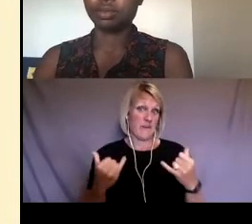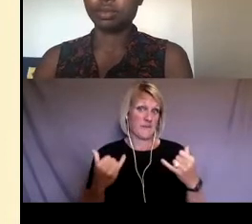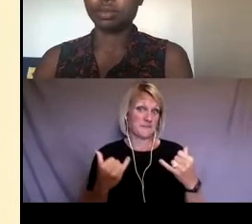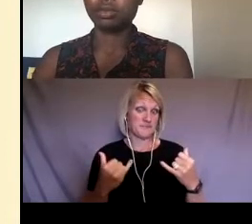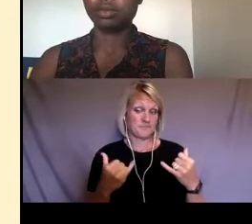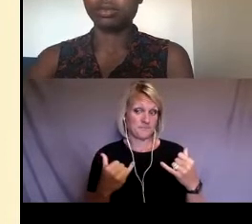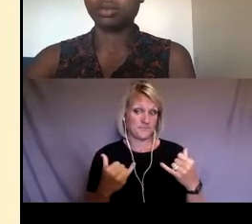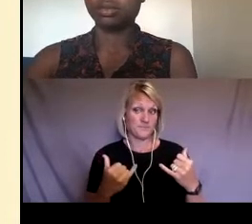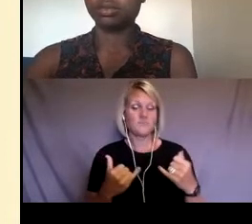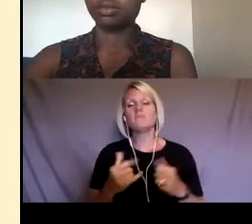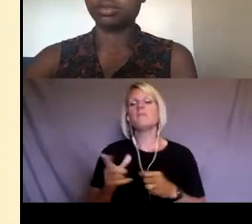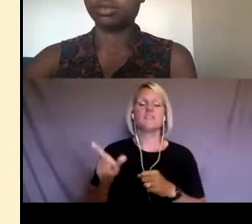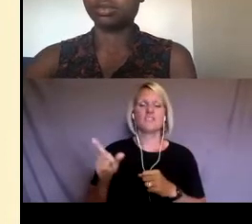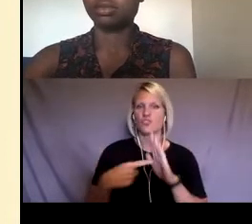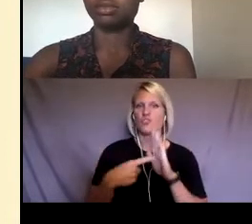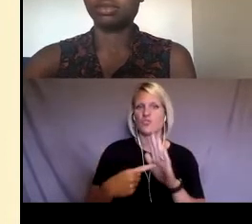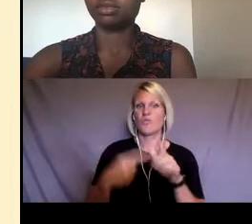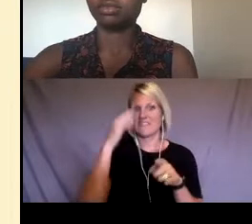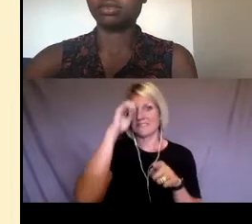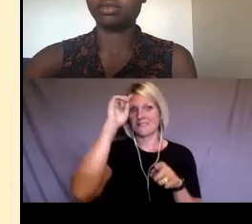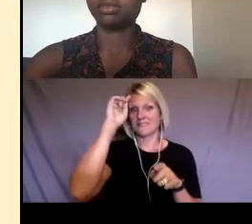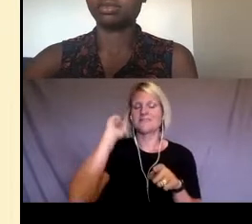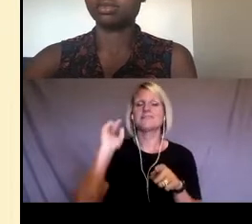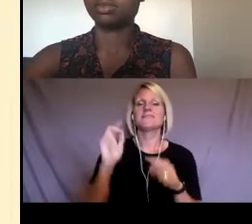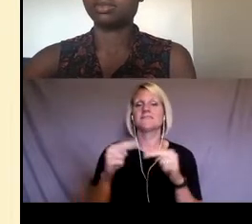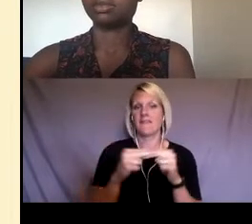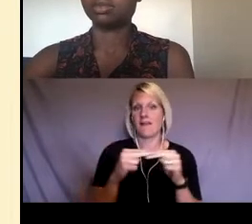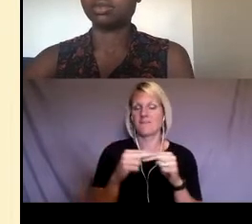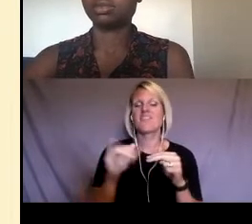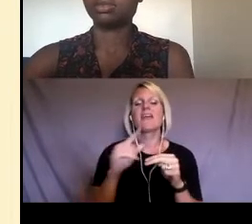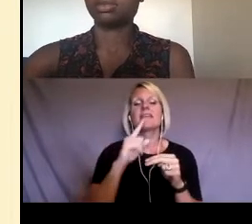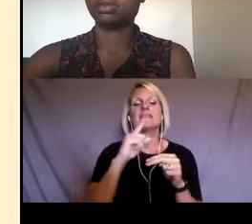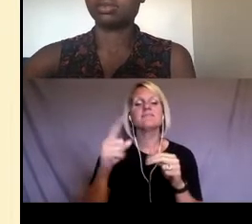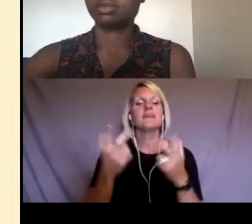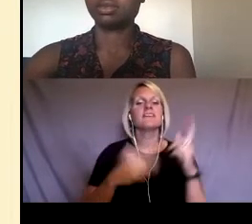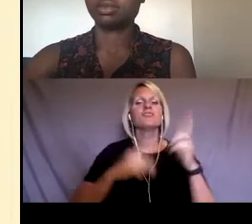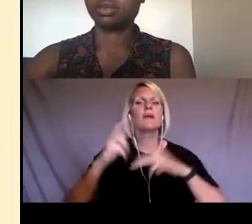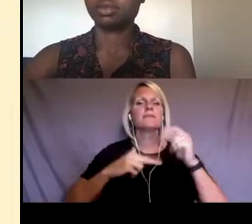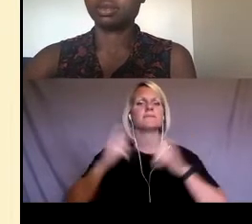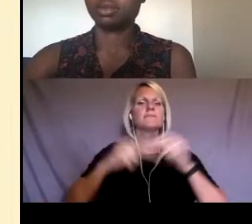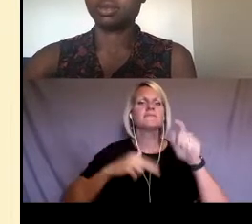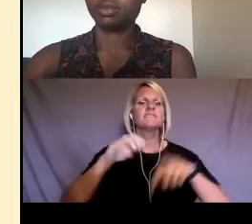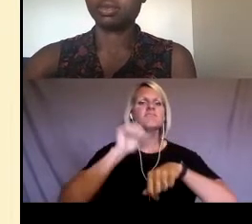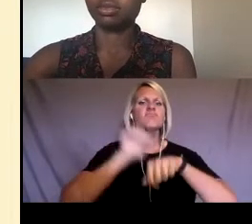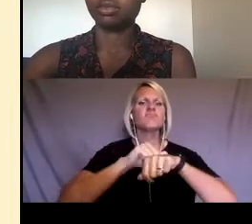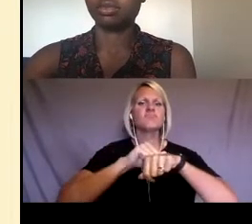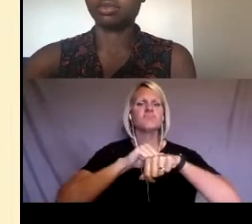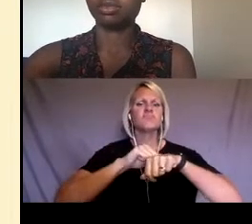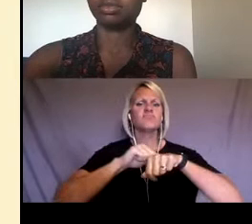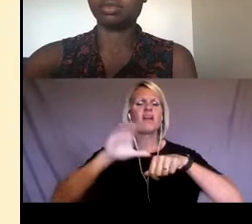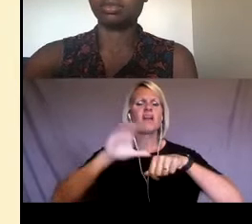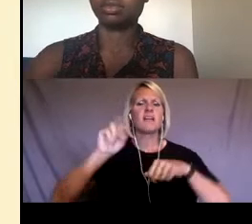she showed you this slide, which is constructed. This is concrete. This is a